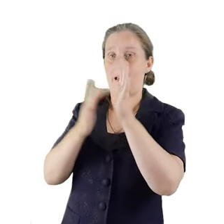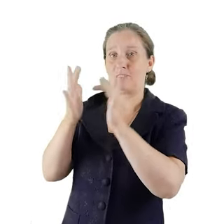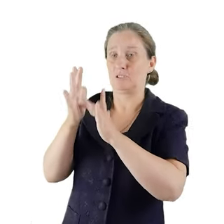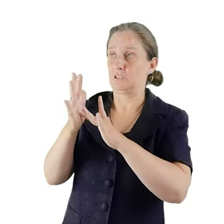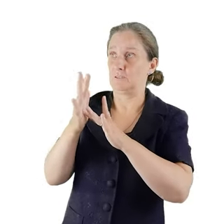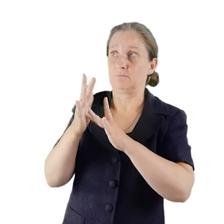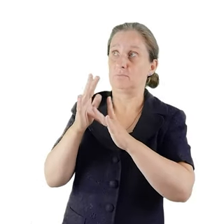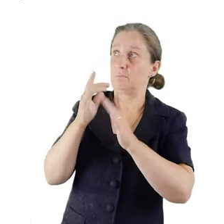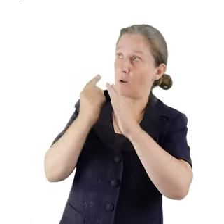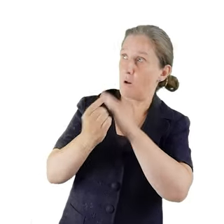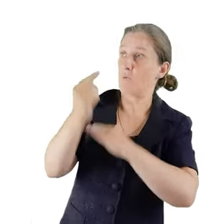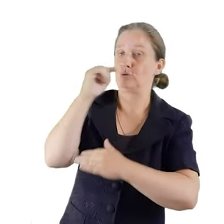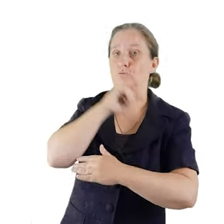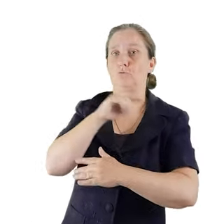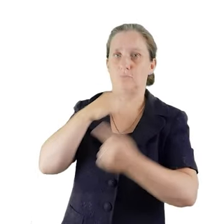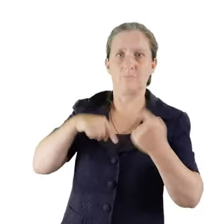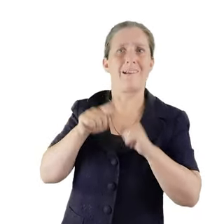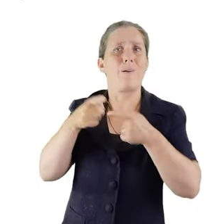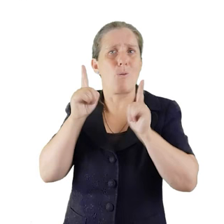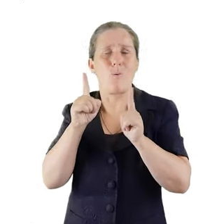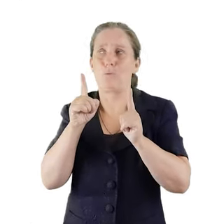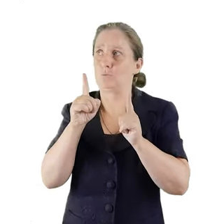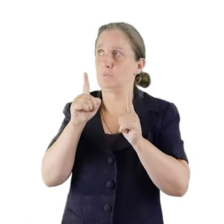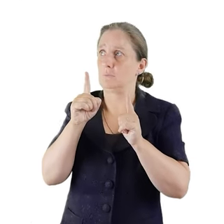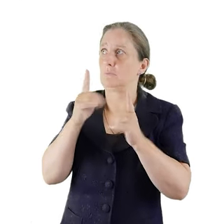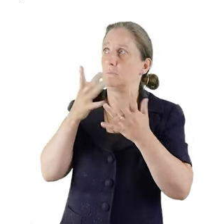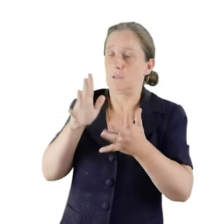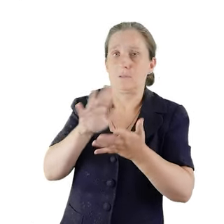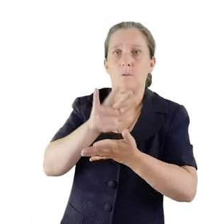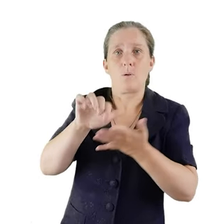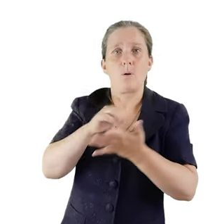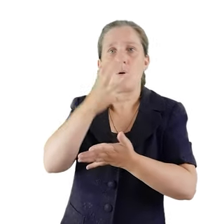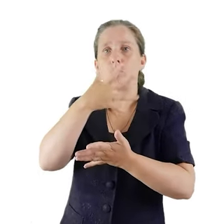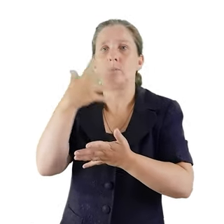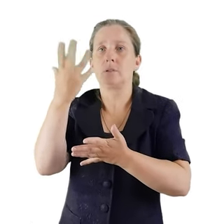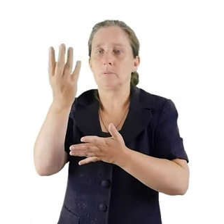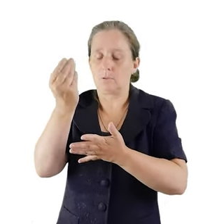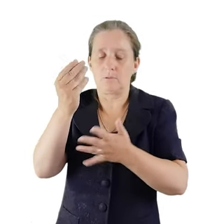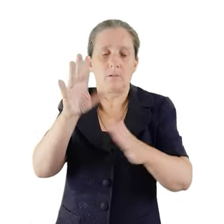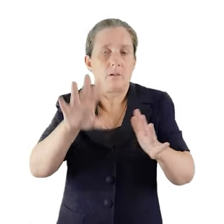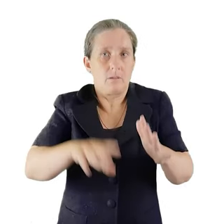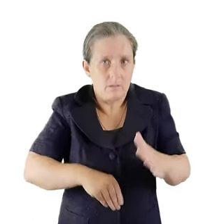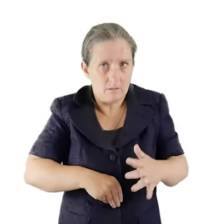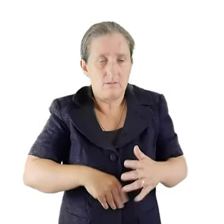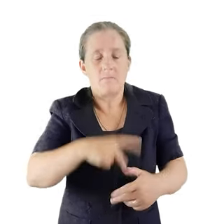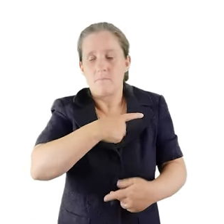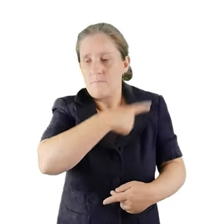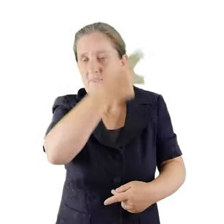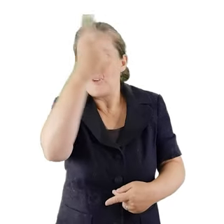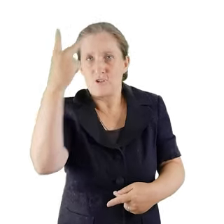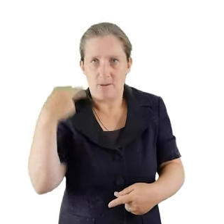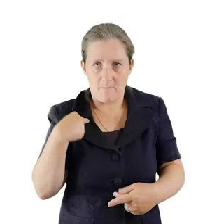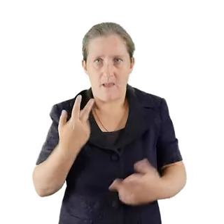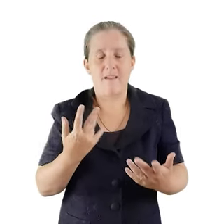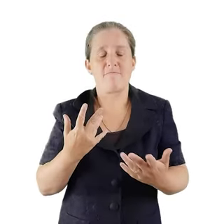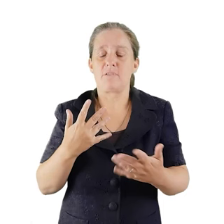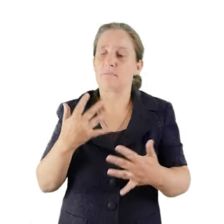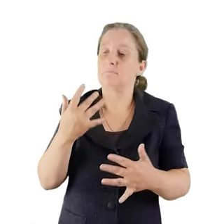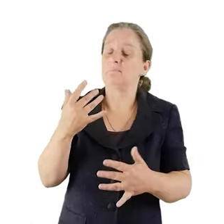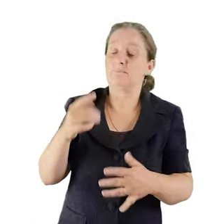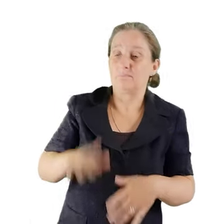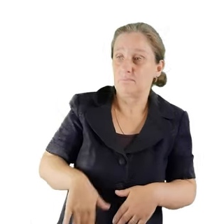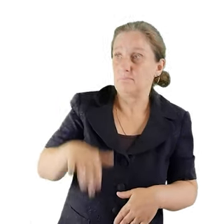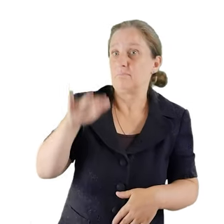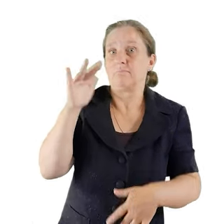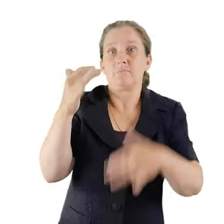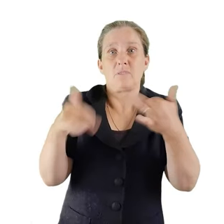only Son, our Lord, who was conceived by the Holy Ghost, born of the Virgin Mary, suffered under